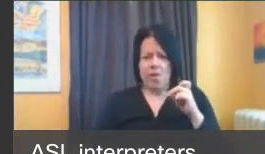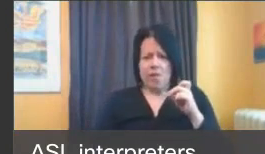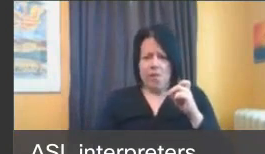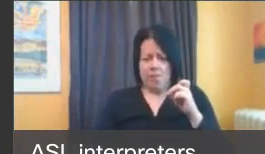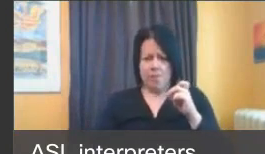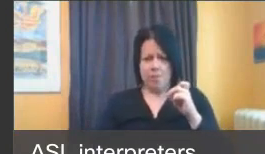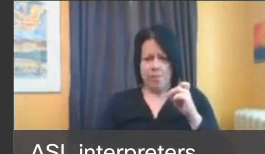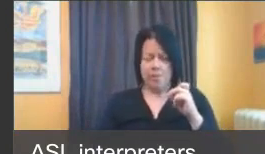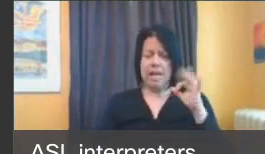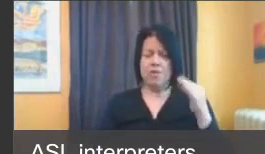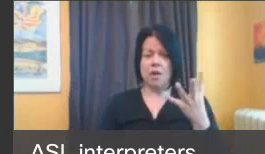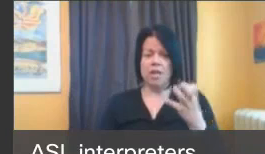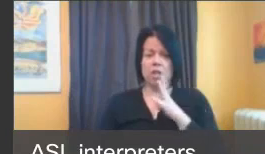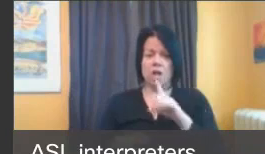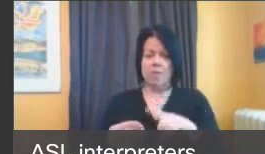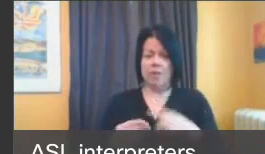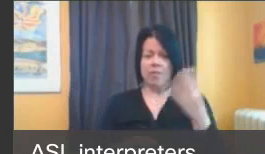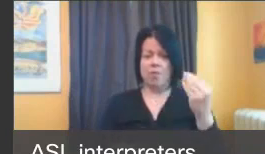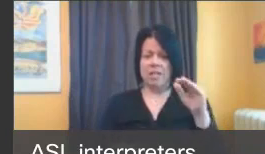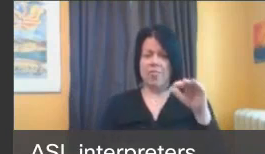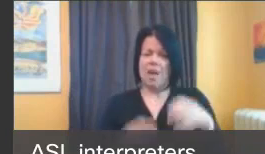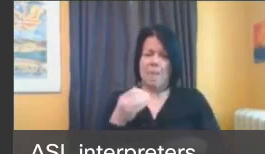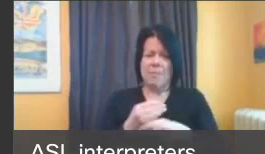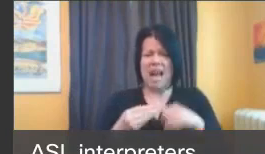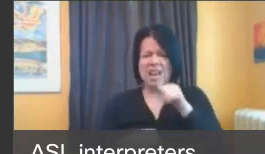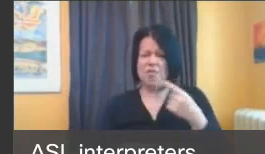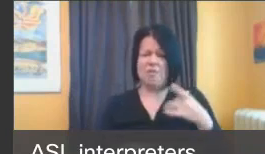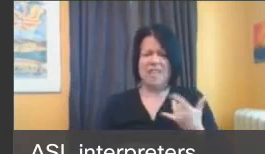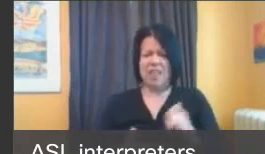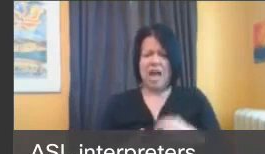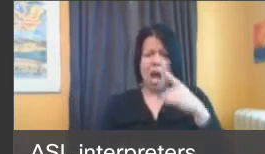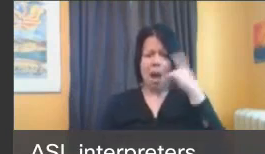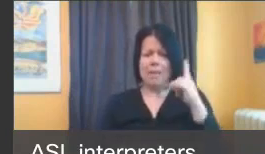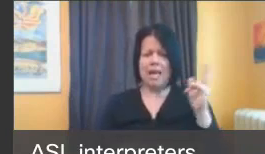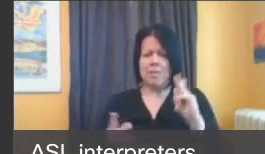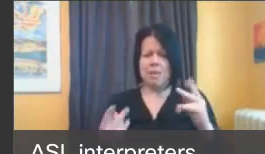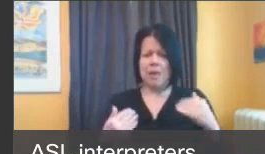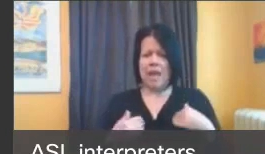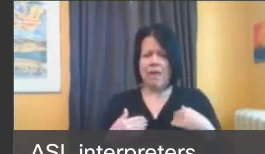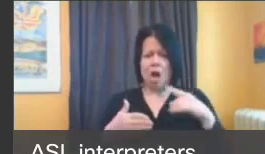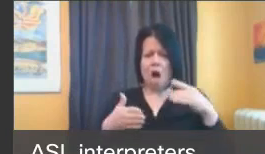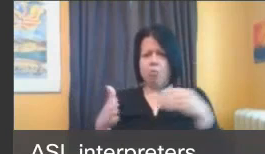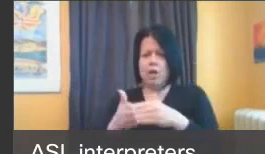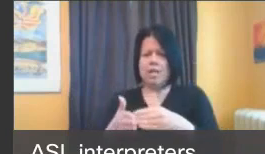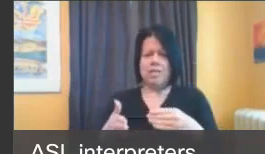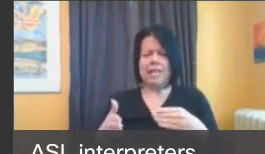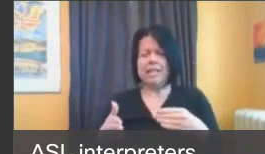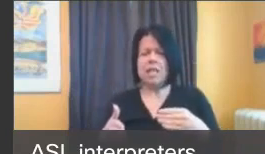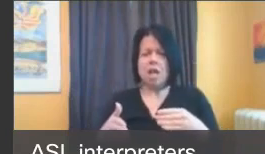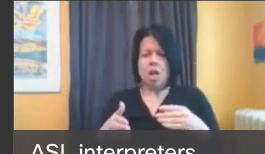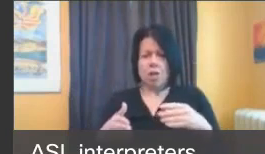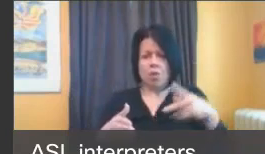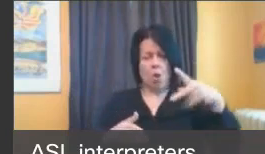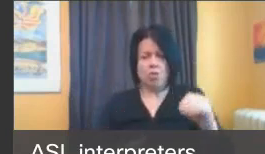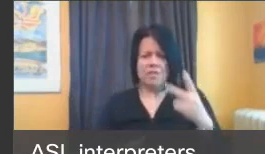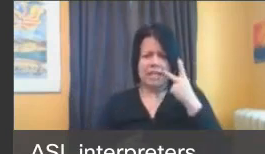14th Amendment and we need rights. But I don't think that black people have a prejudice against the post office. I go to the post office all the time. I